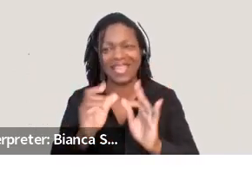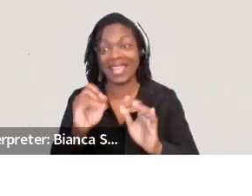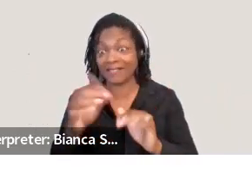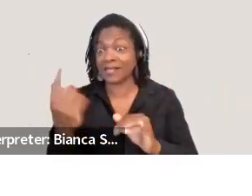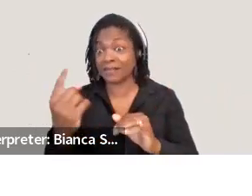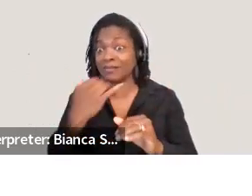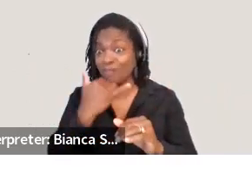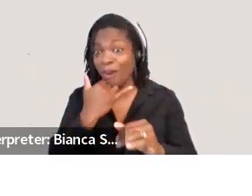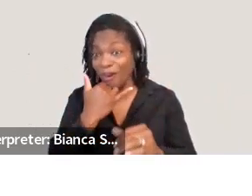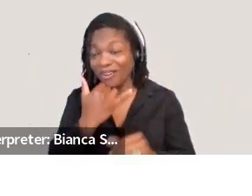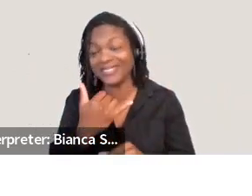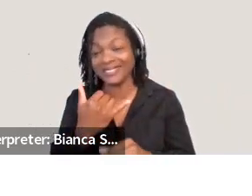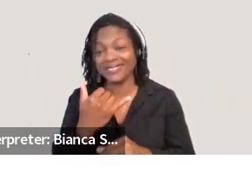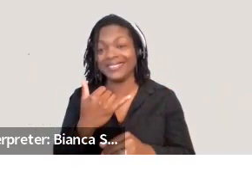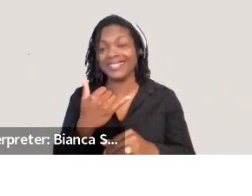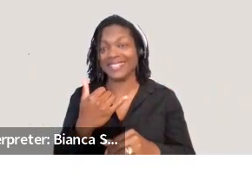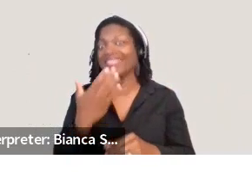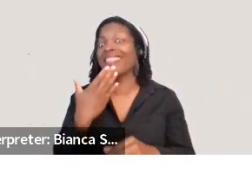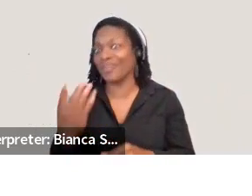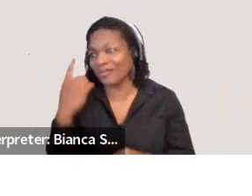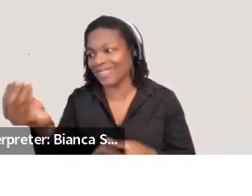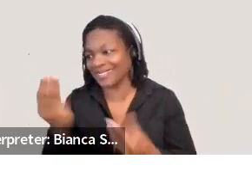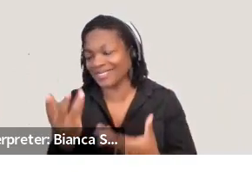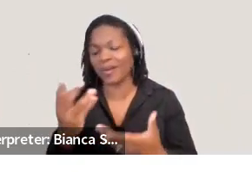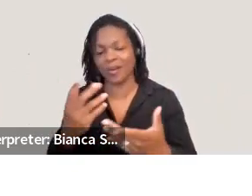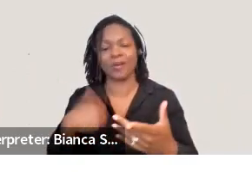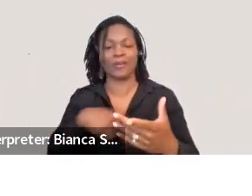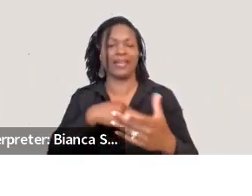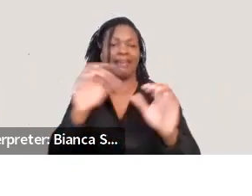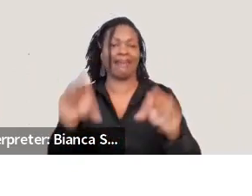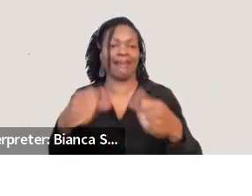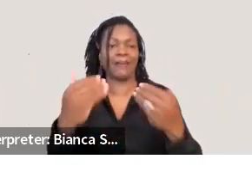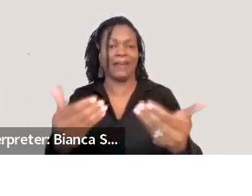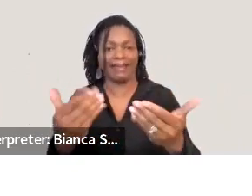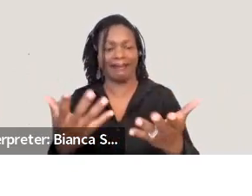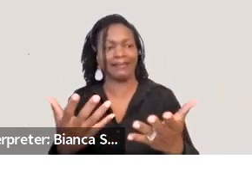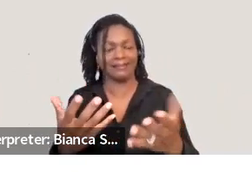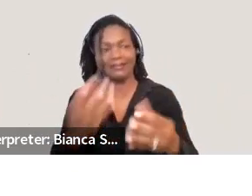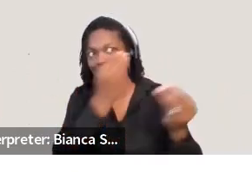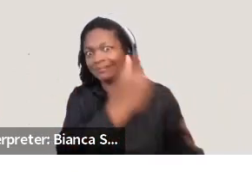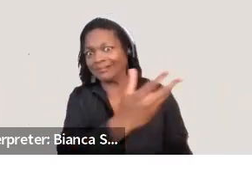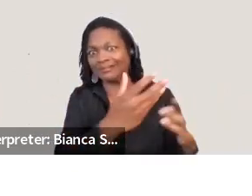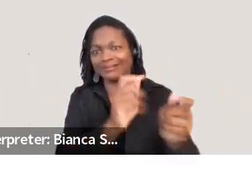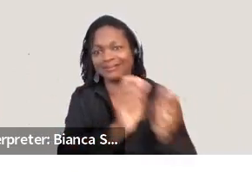and you know, make it a great user experience for everybody.